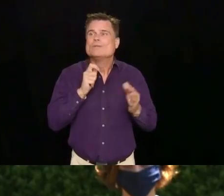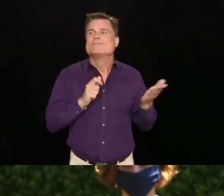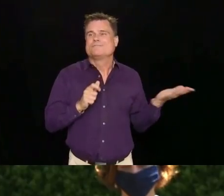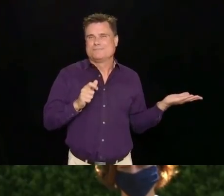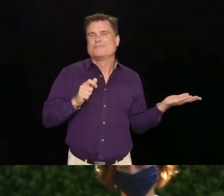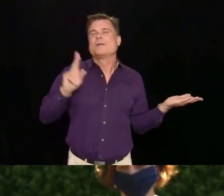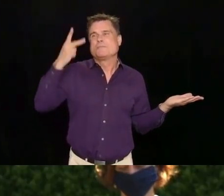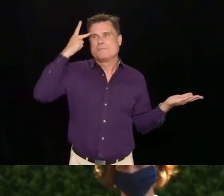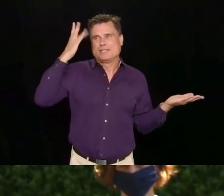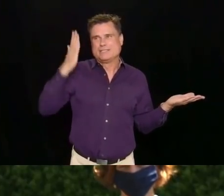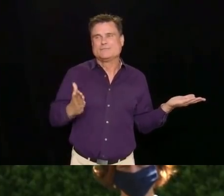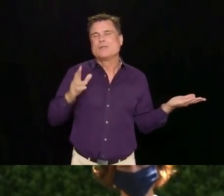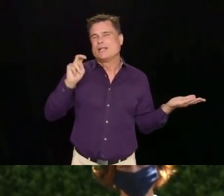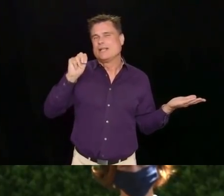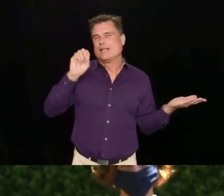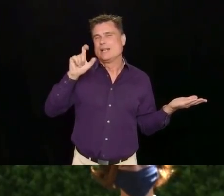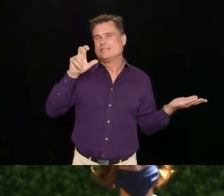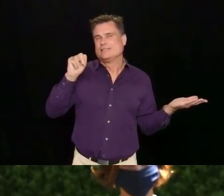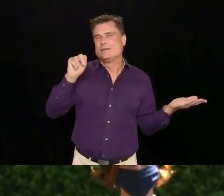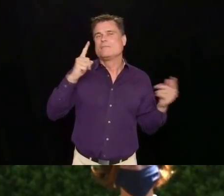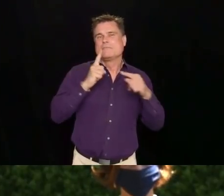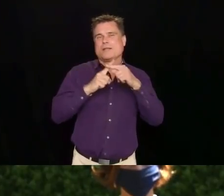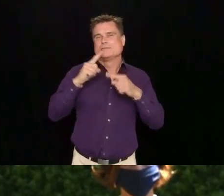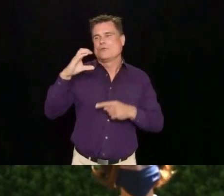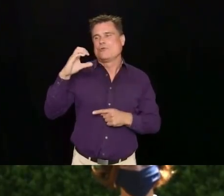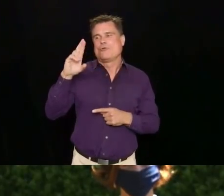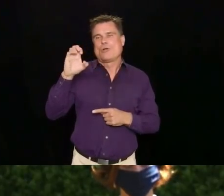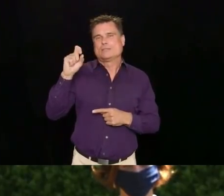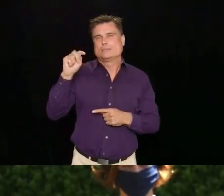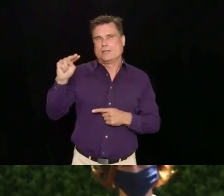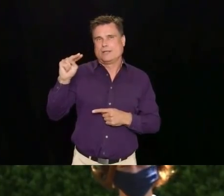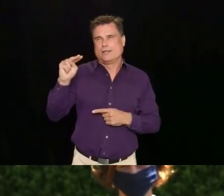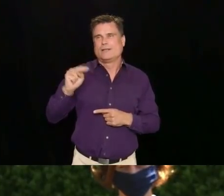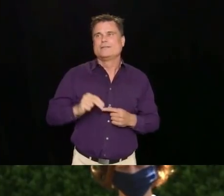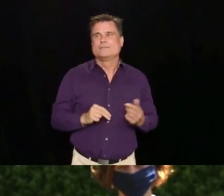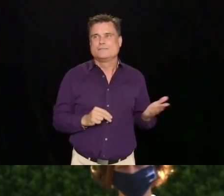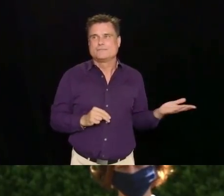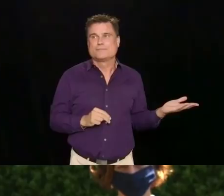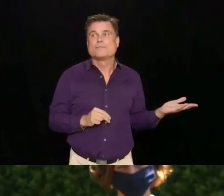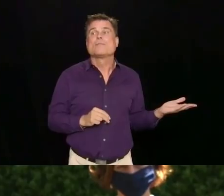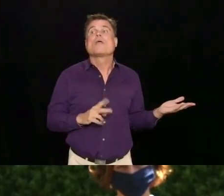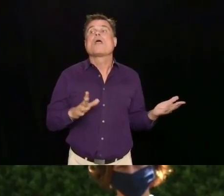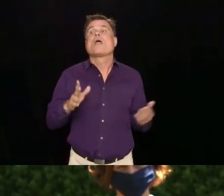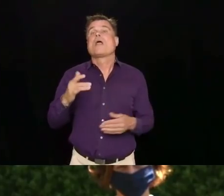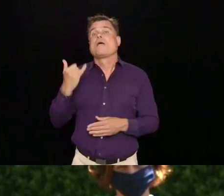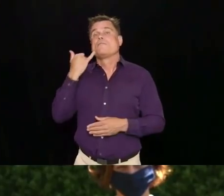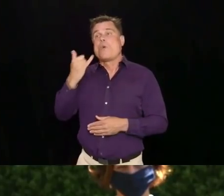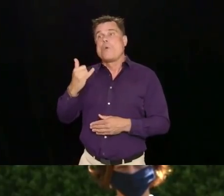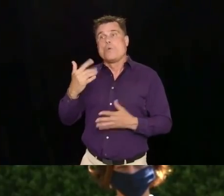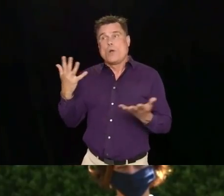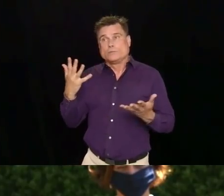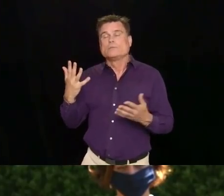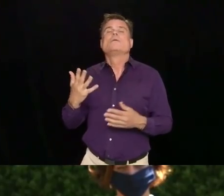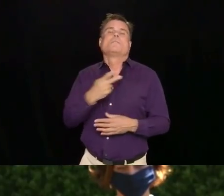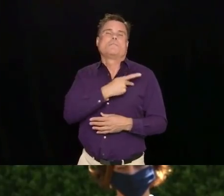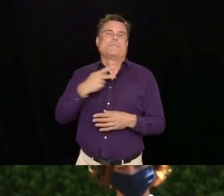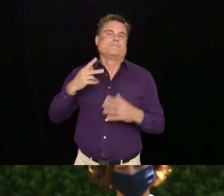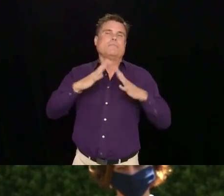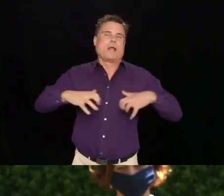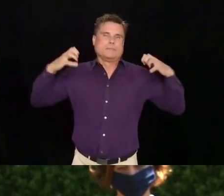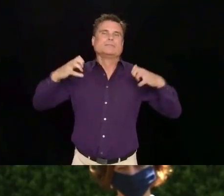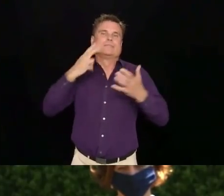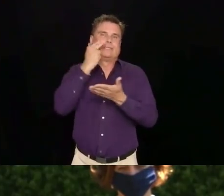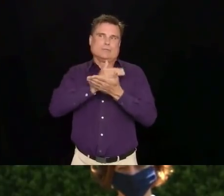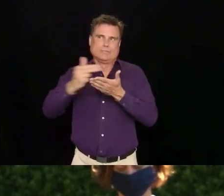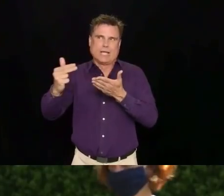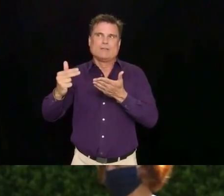for Nelson-Creston, the MLA for Nelson-Creston. On the phone with us is the Parliamentary Secretary for Seniors, Ronna-Rae Leonard, the MLA for